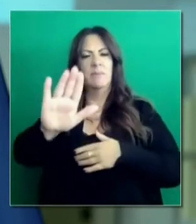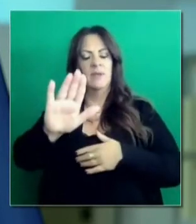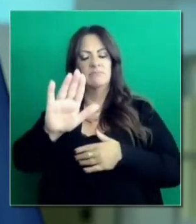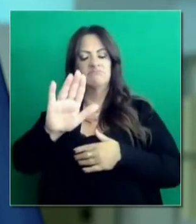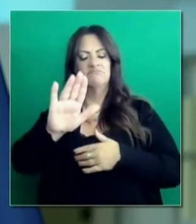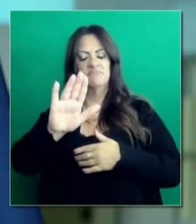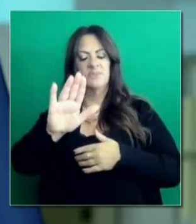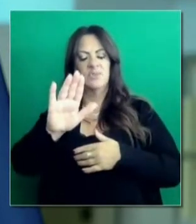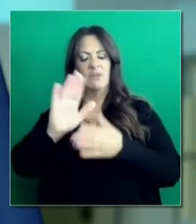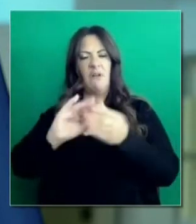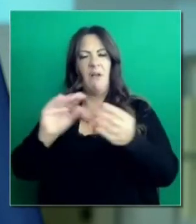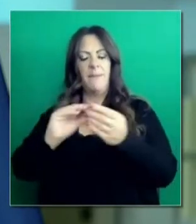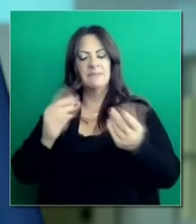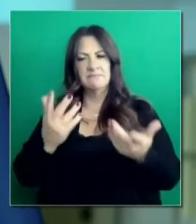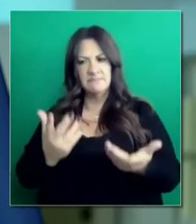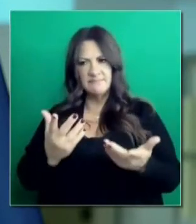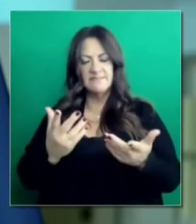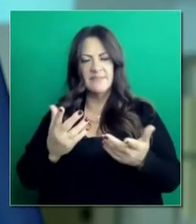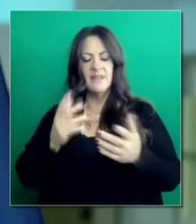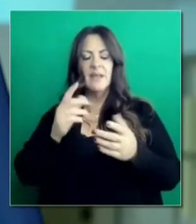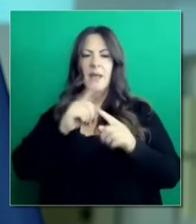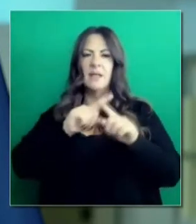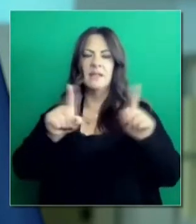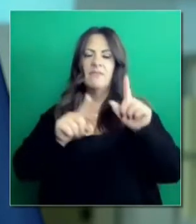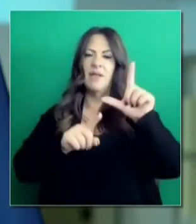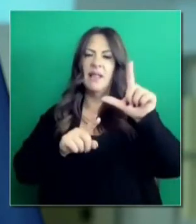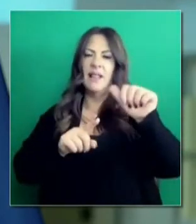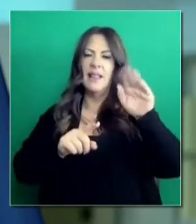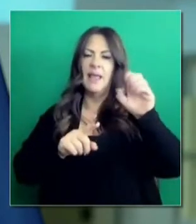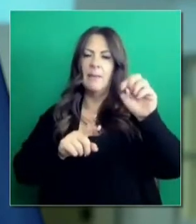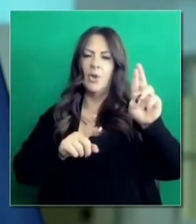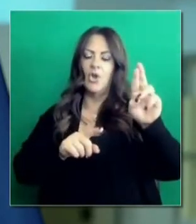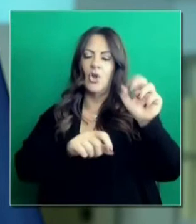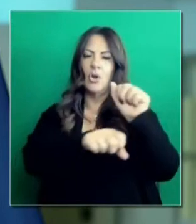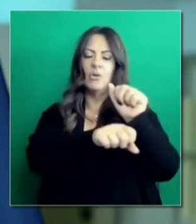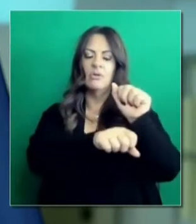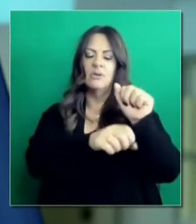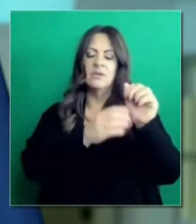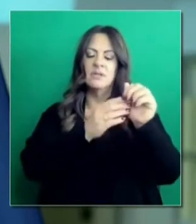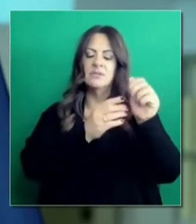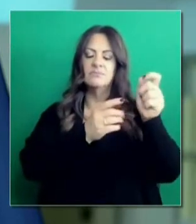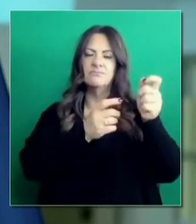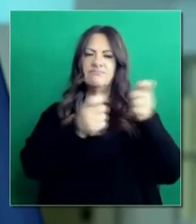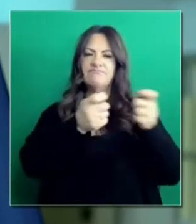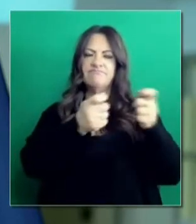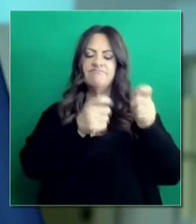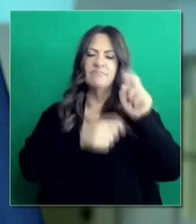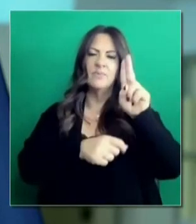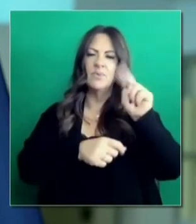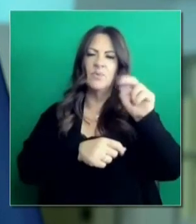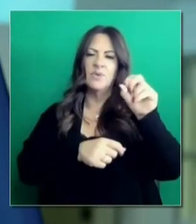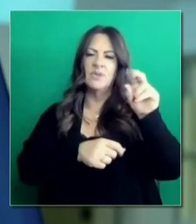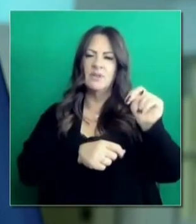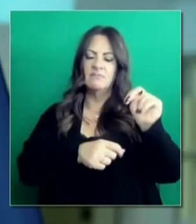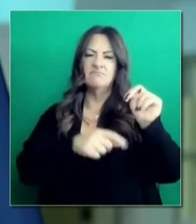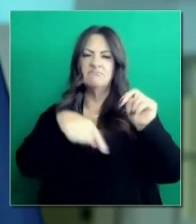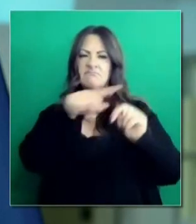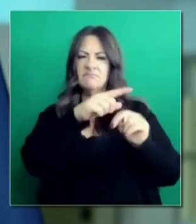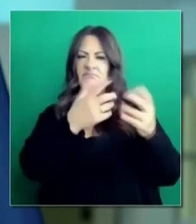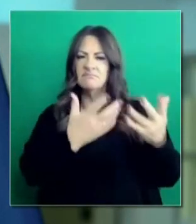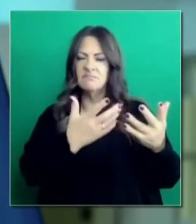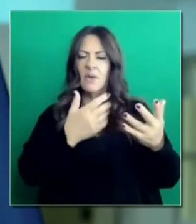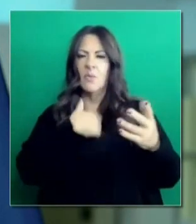leaders in the union that hopes to represent these workers reached out directly as well, and we've been in contact. So we're